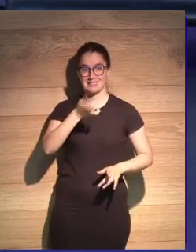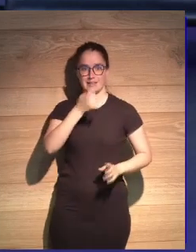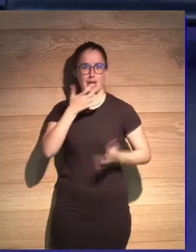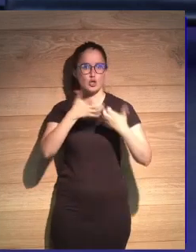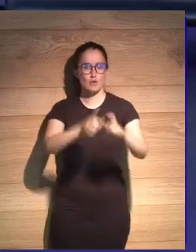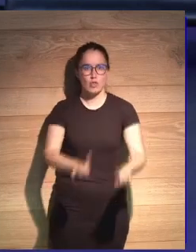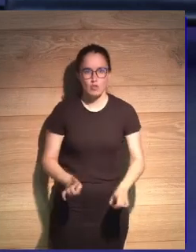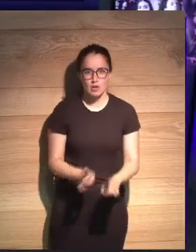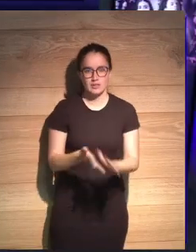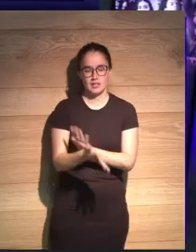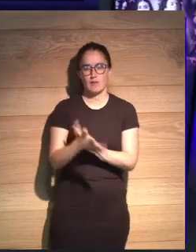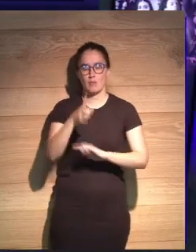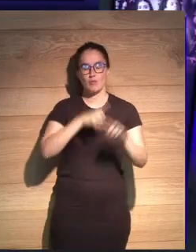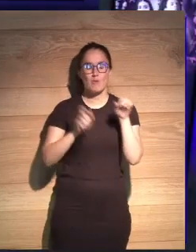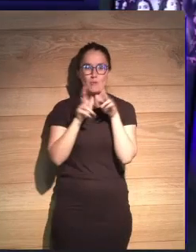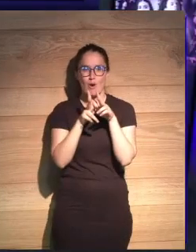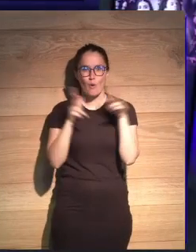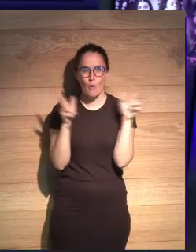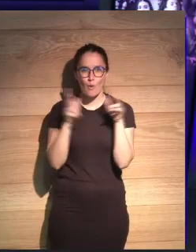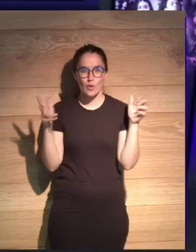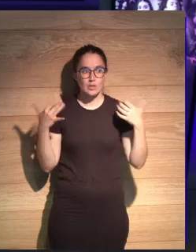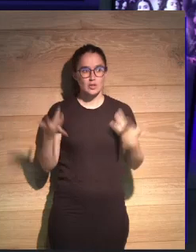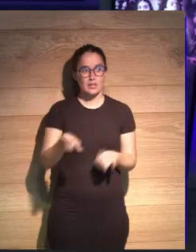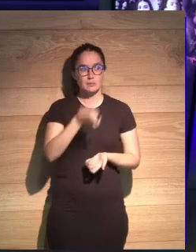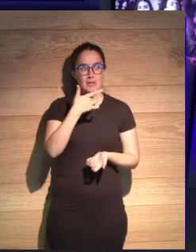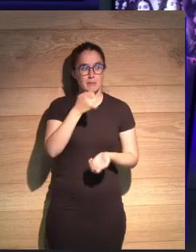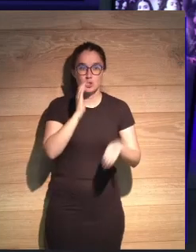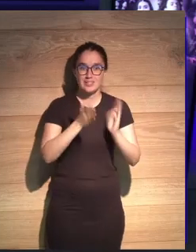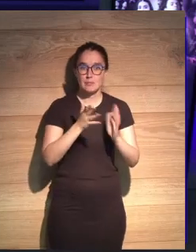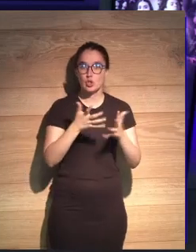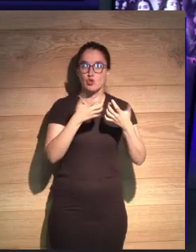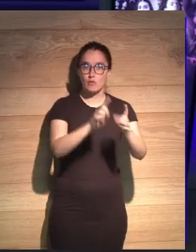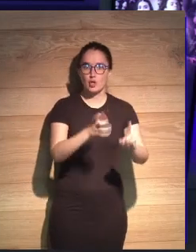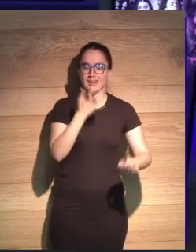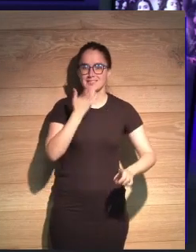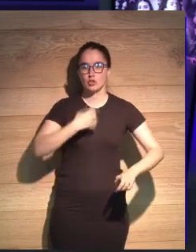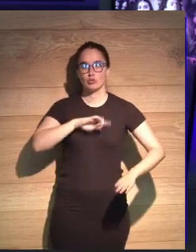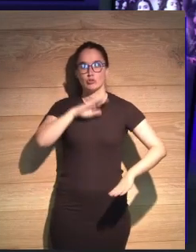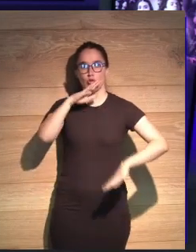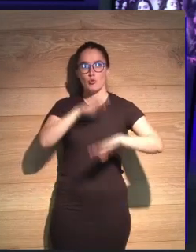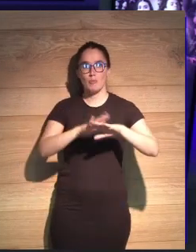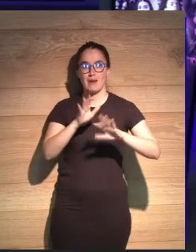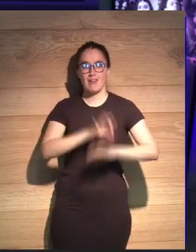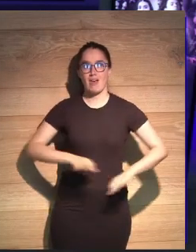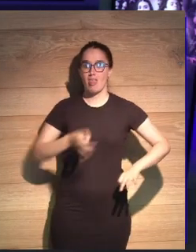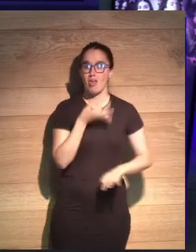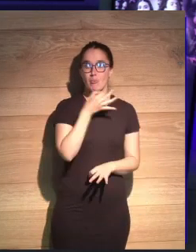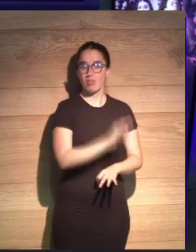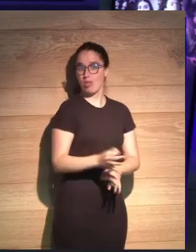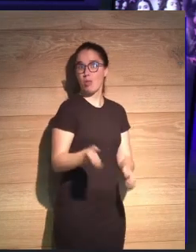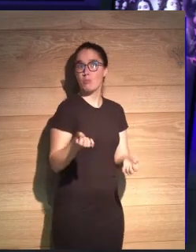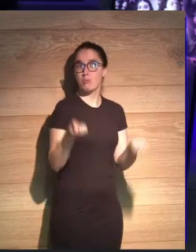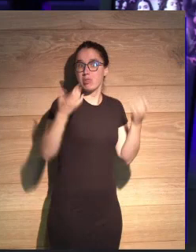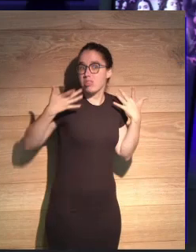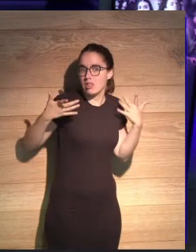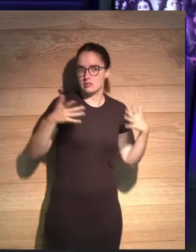and then the drug won't work, and this is a serious problem. So treatments and drugs don't